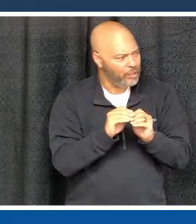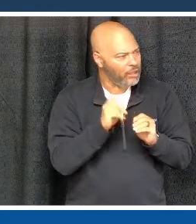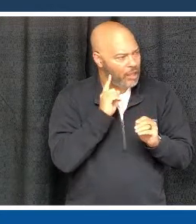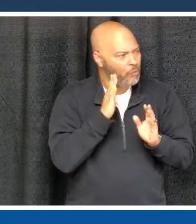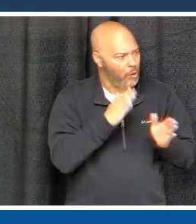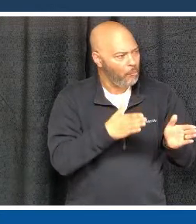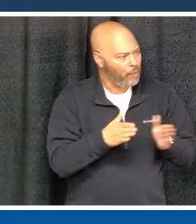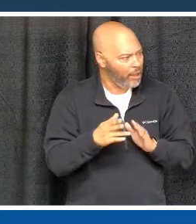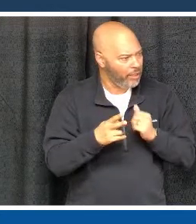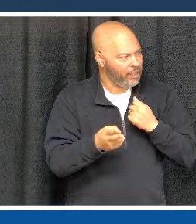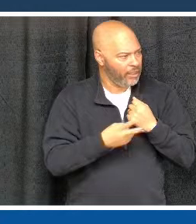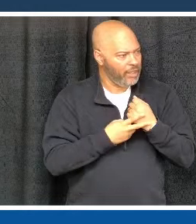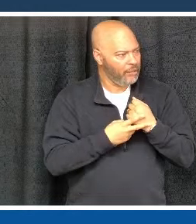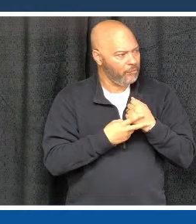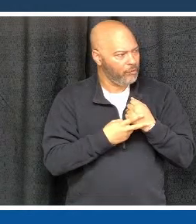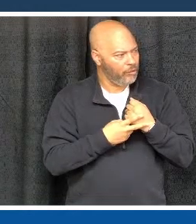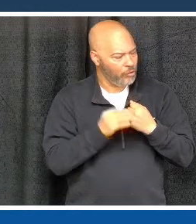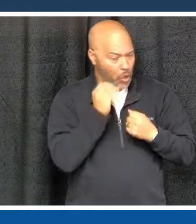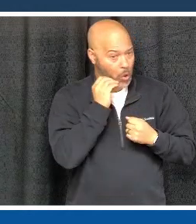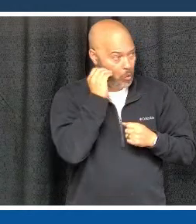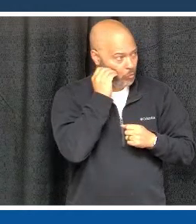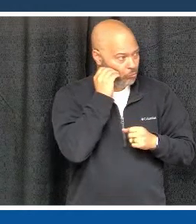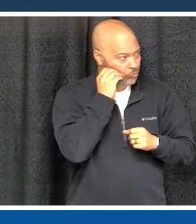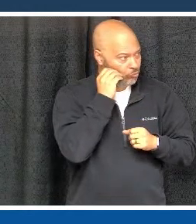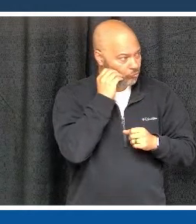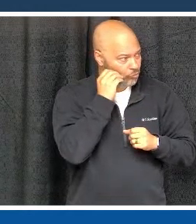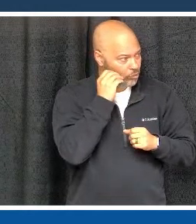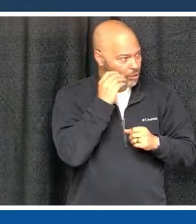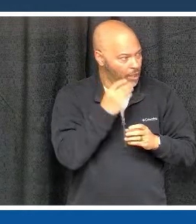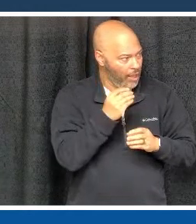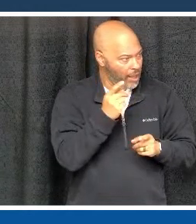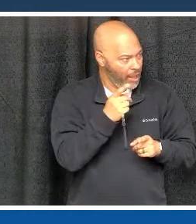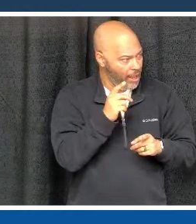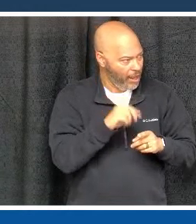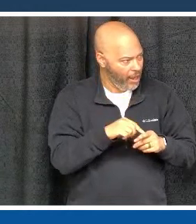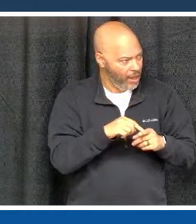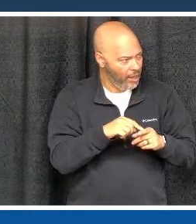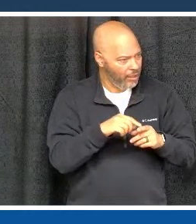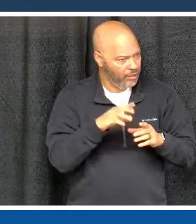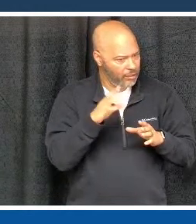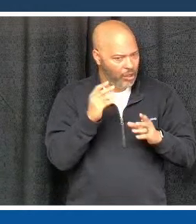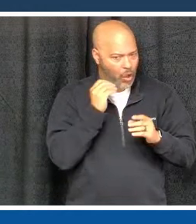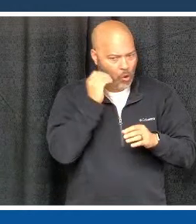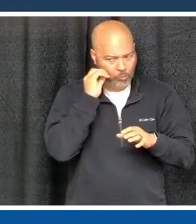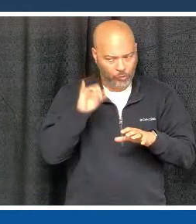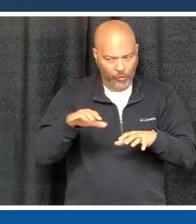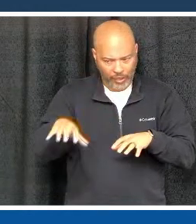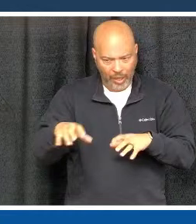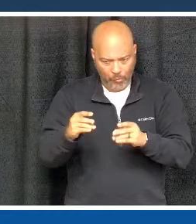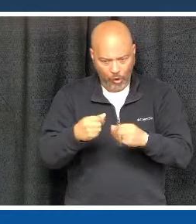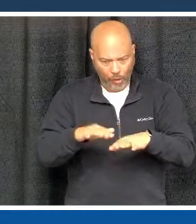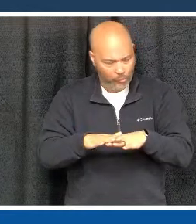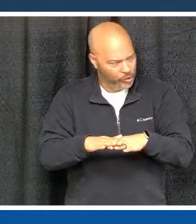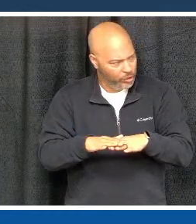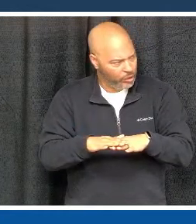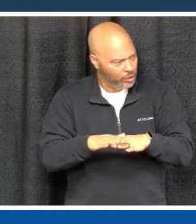to keep the historical home and the slave quarters that is on that property is part of